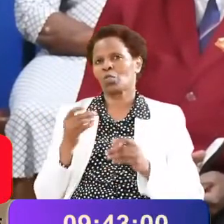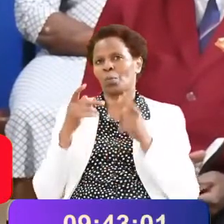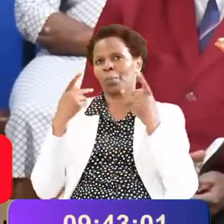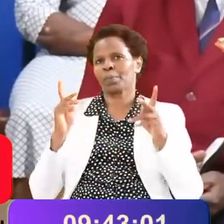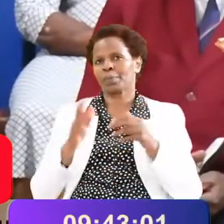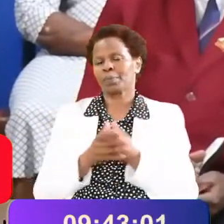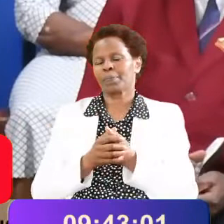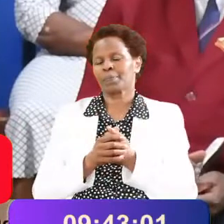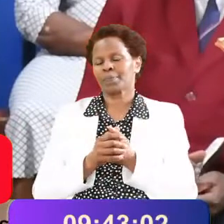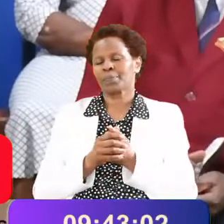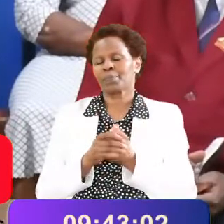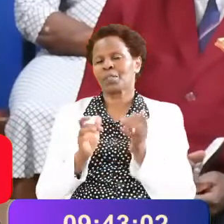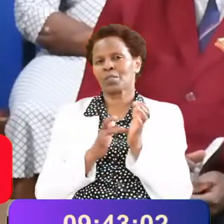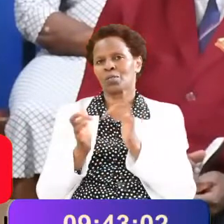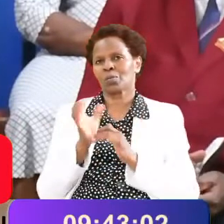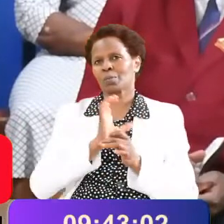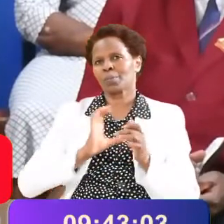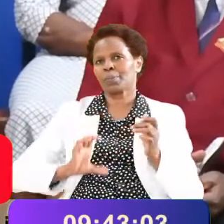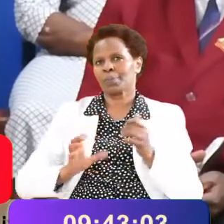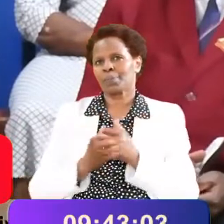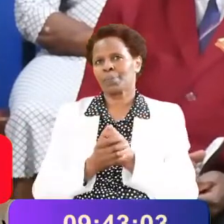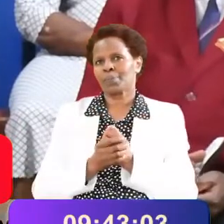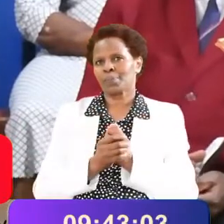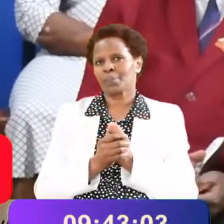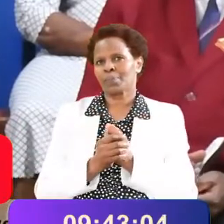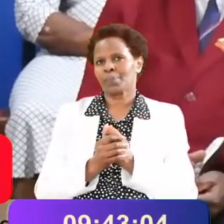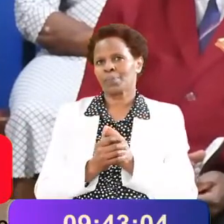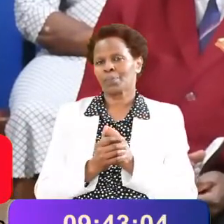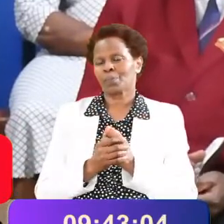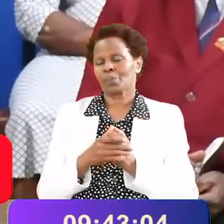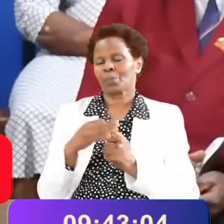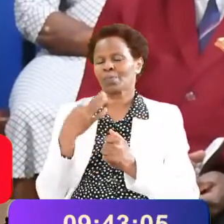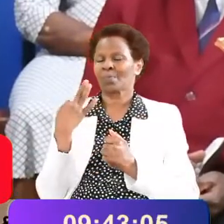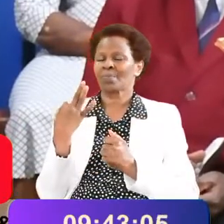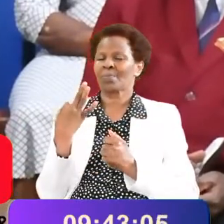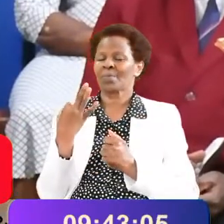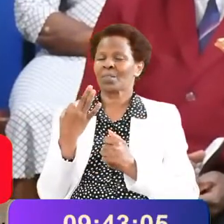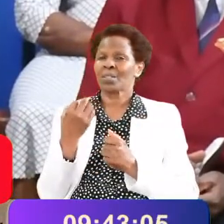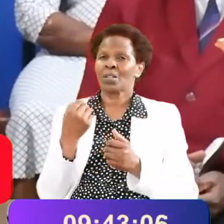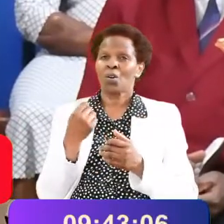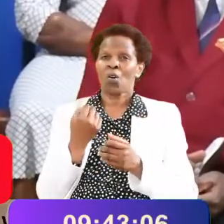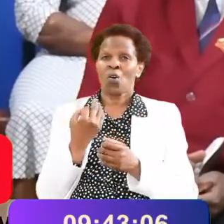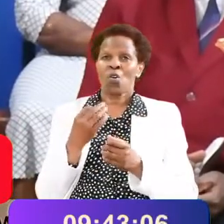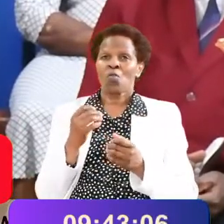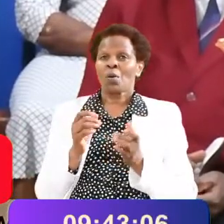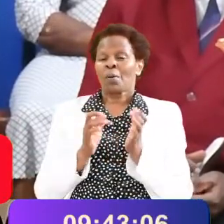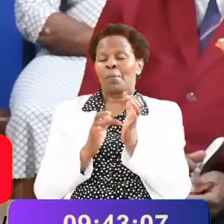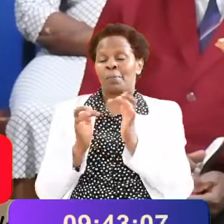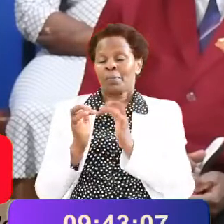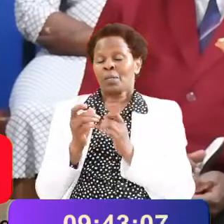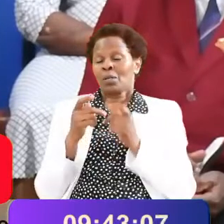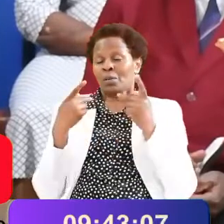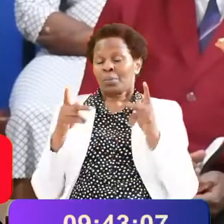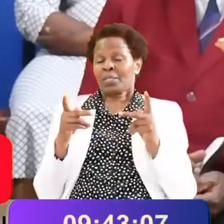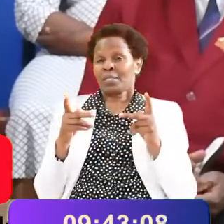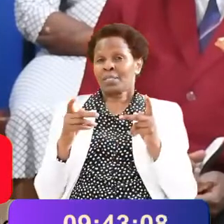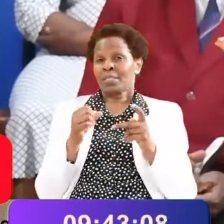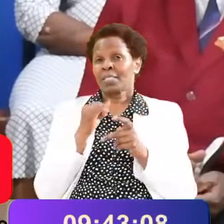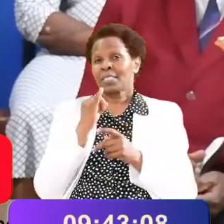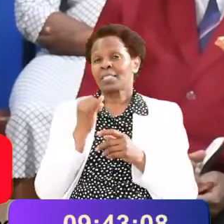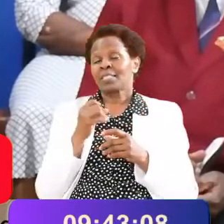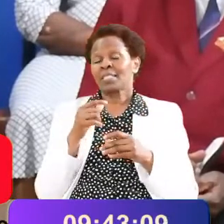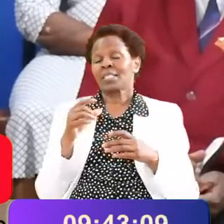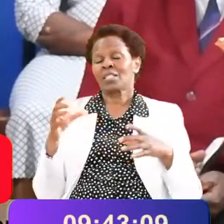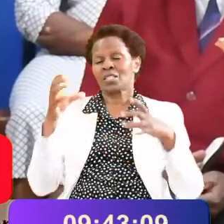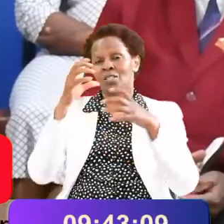Peace, Jesus Christ. Number three about peace is that peace comes through trusting in God.